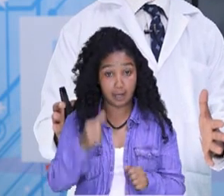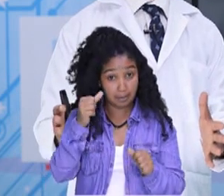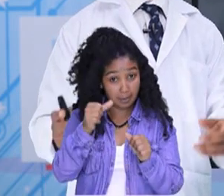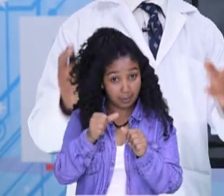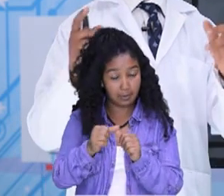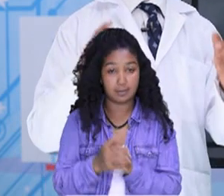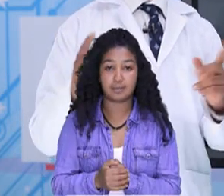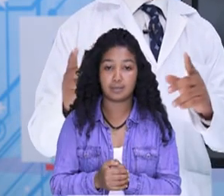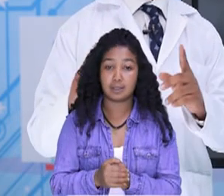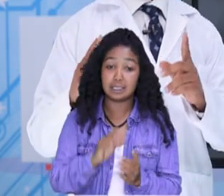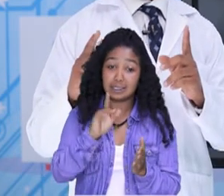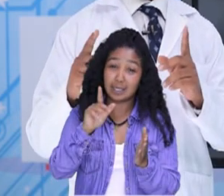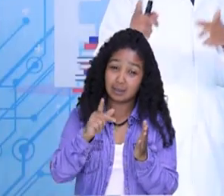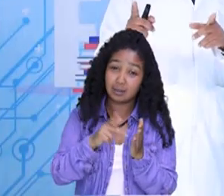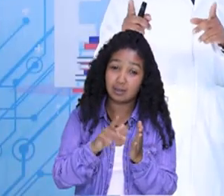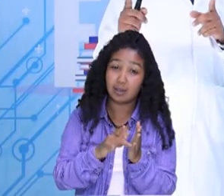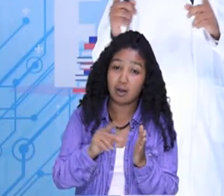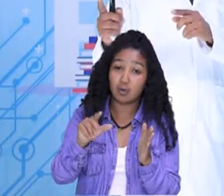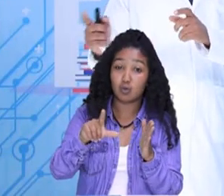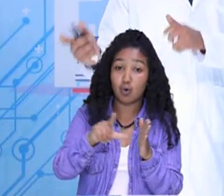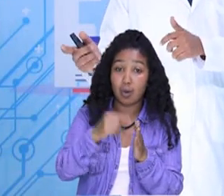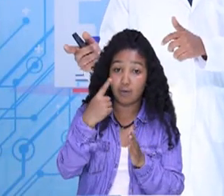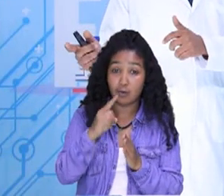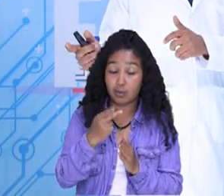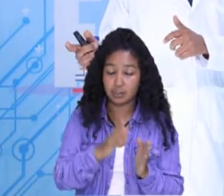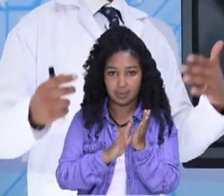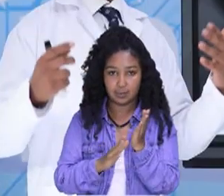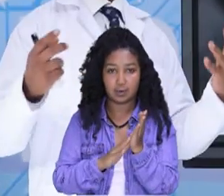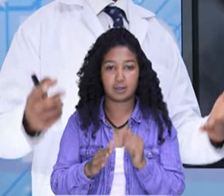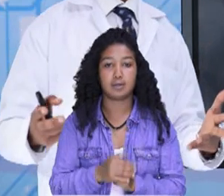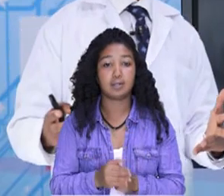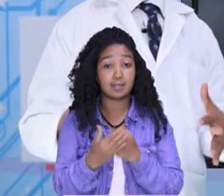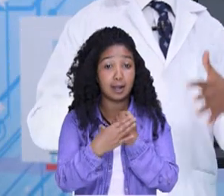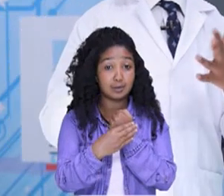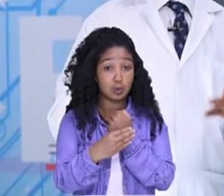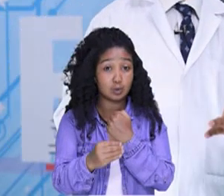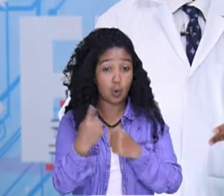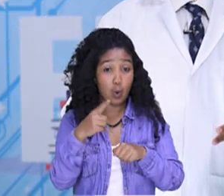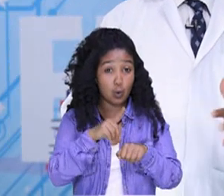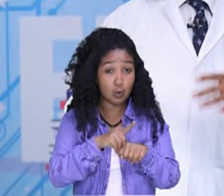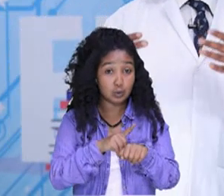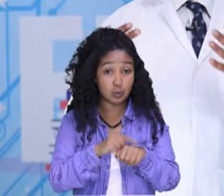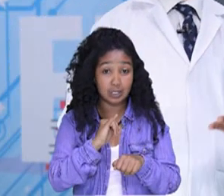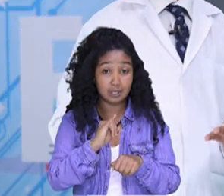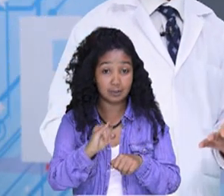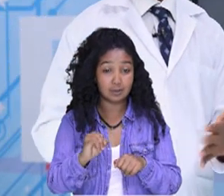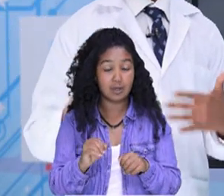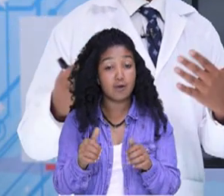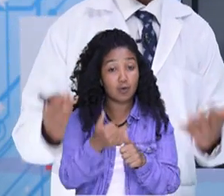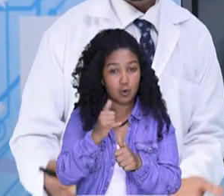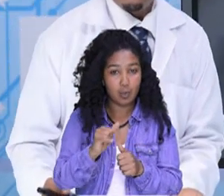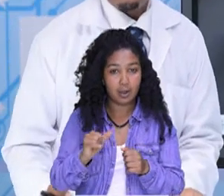Remember, central dogma for protein synthesis, transcription always is followed